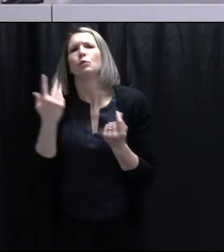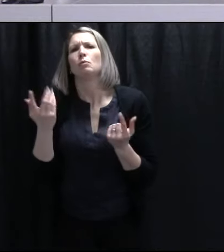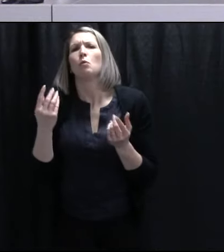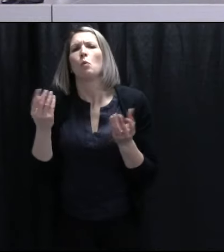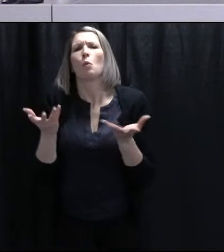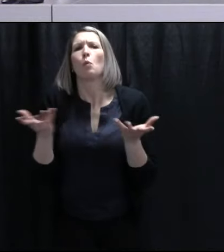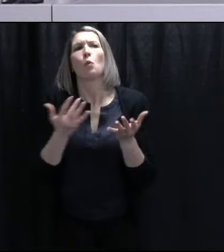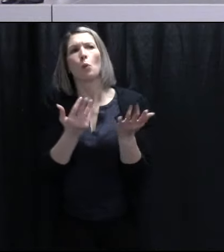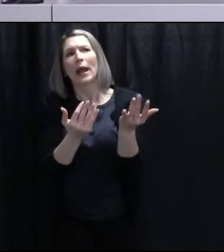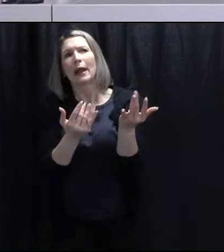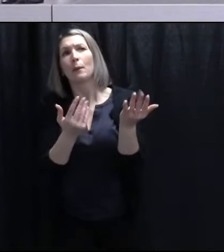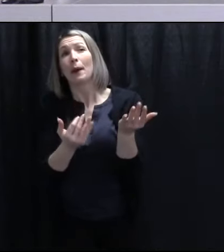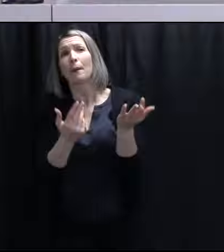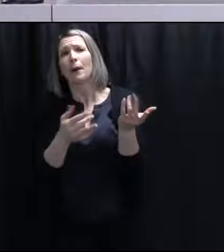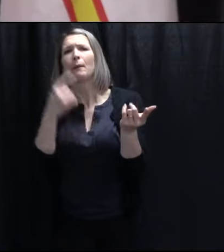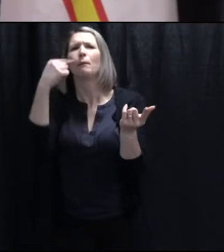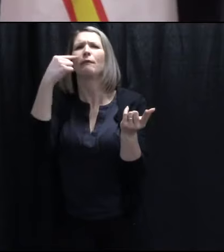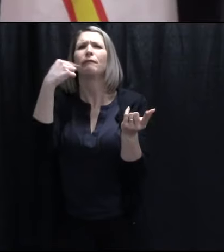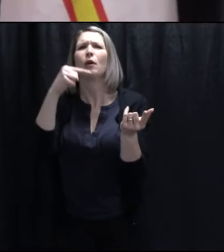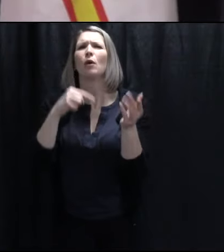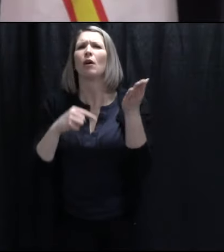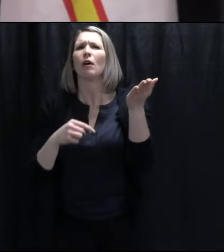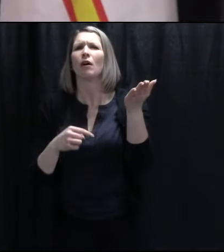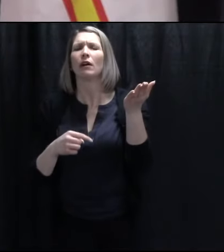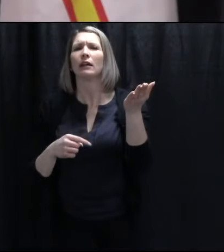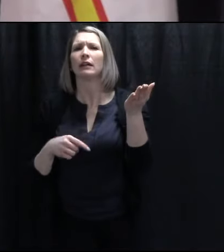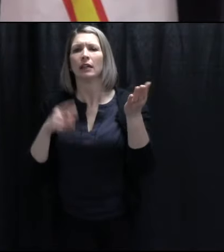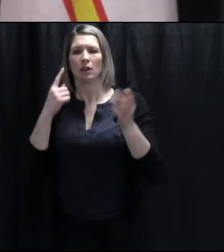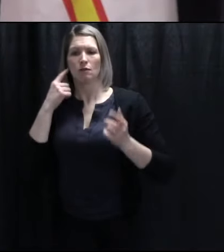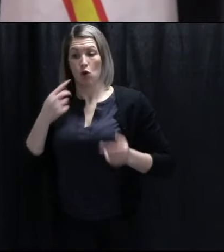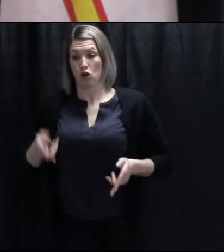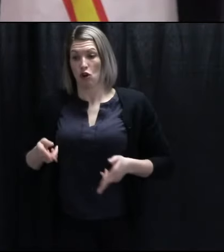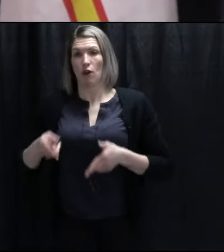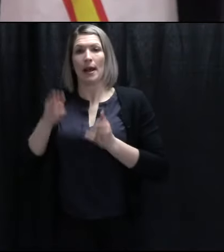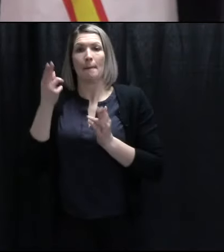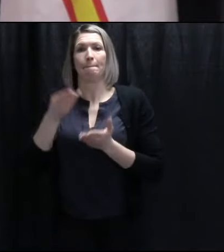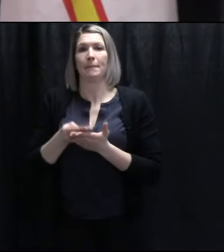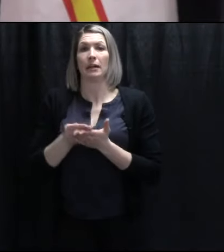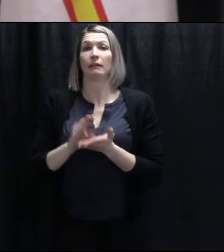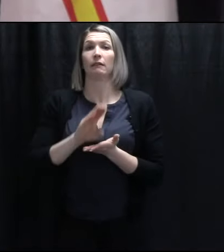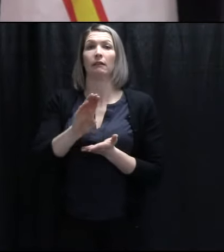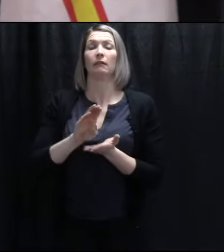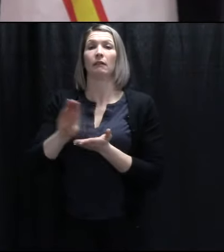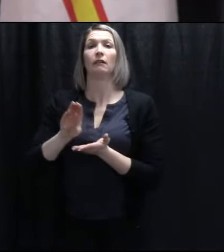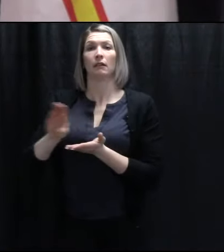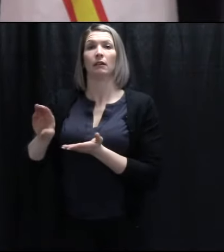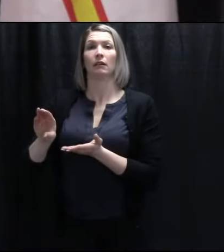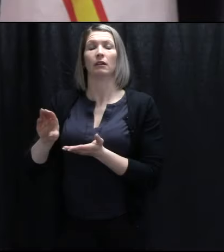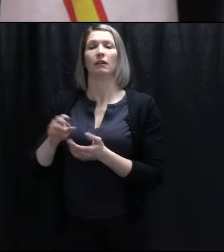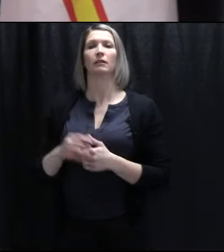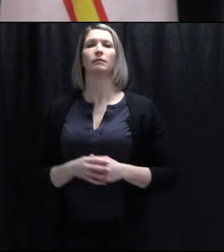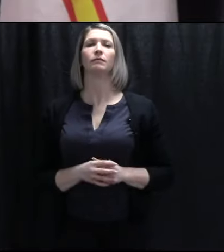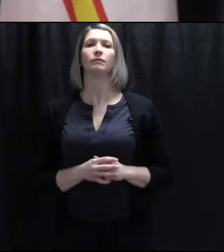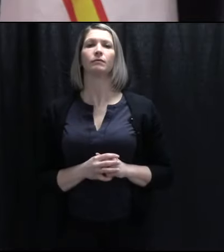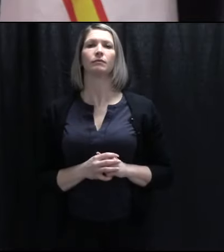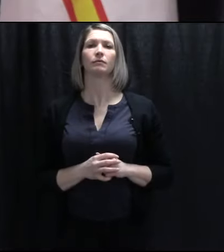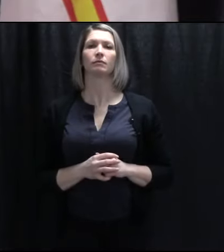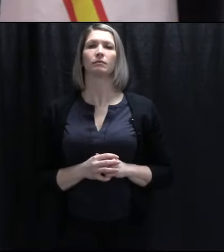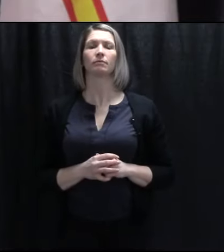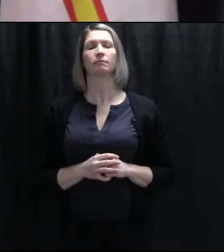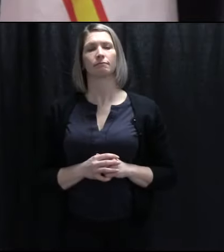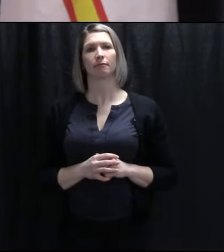might your residents expect them to do, whether that's an oil and gas package or something beyond? Yeah. So we'll